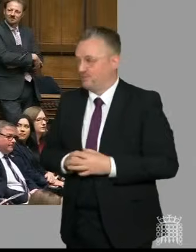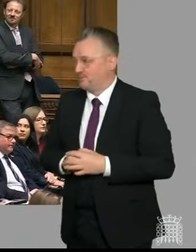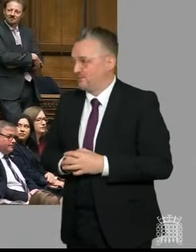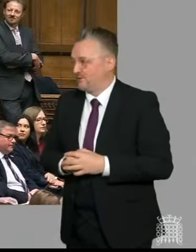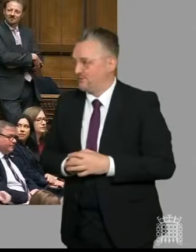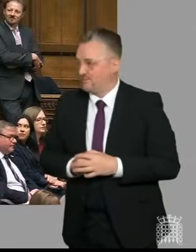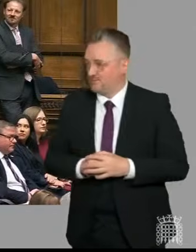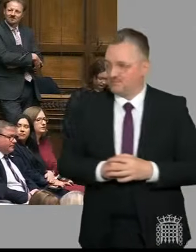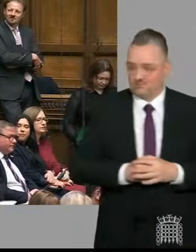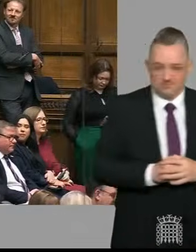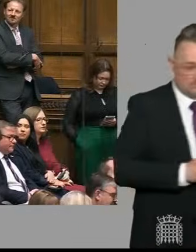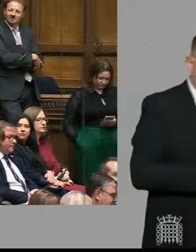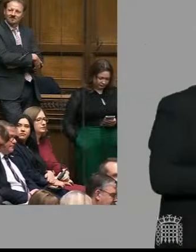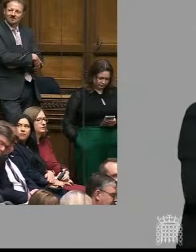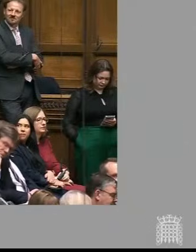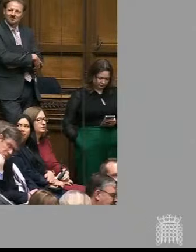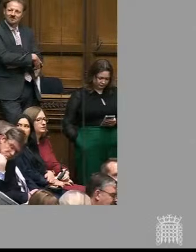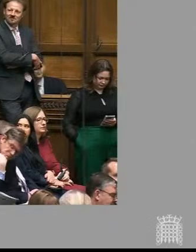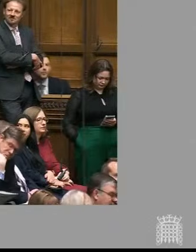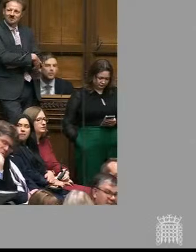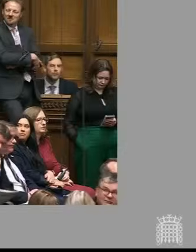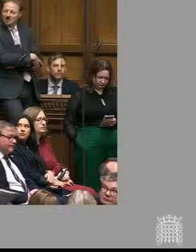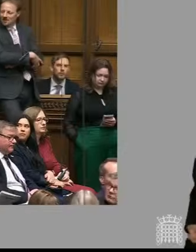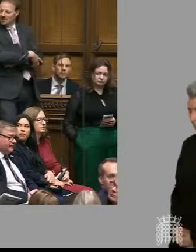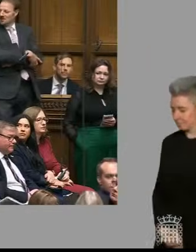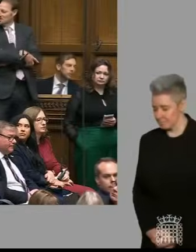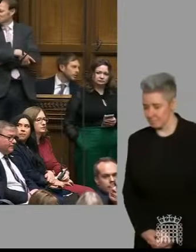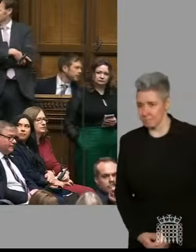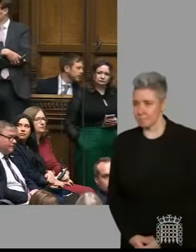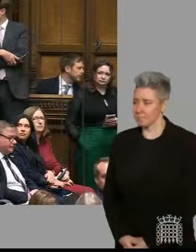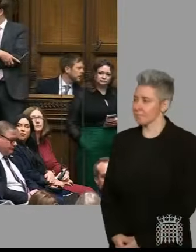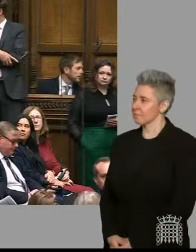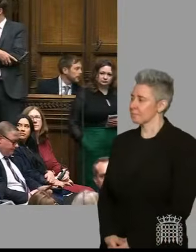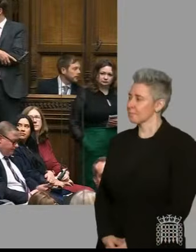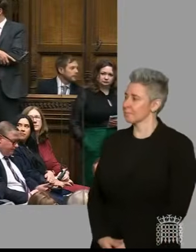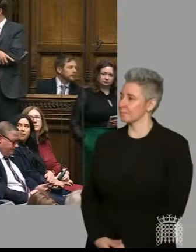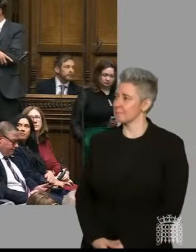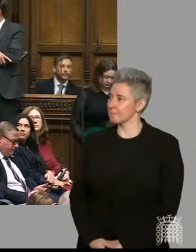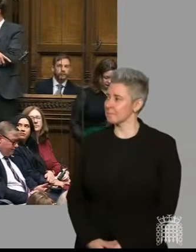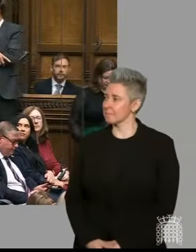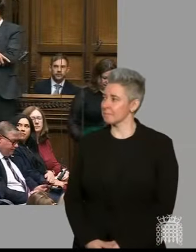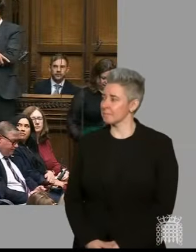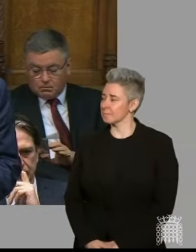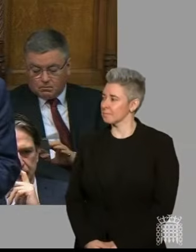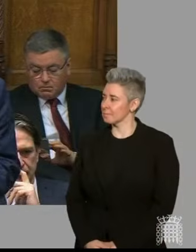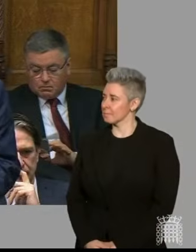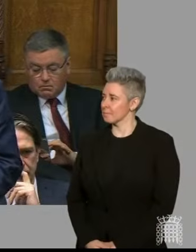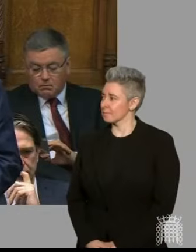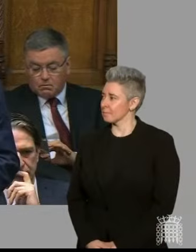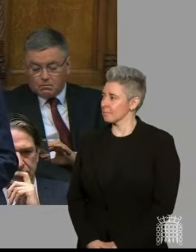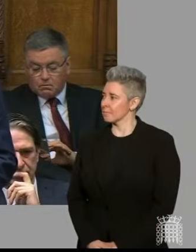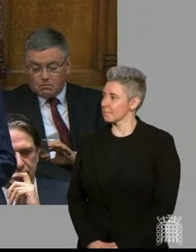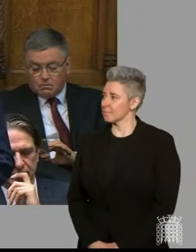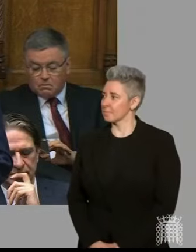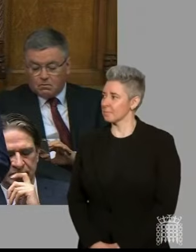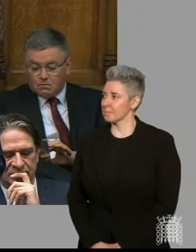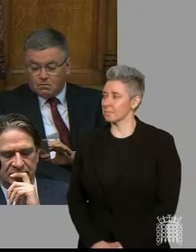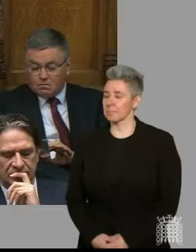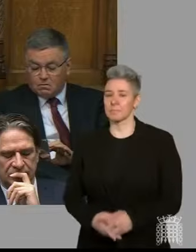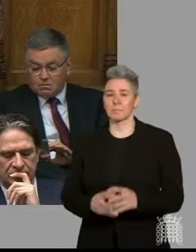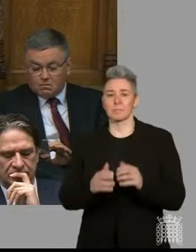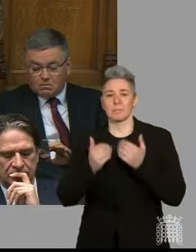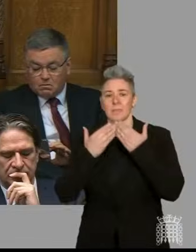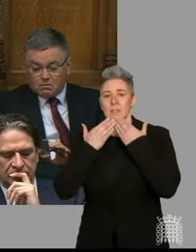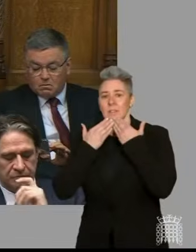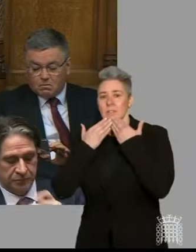Thank you, Mr Speaker. And levelling up, like my friend earlier, in the Calder Valley is absolutely on fire. £196.5